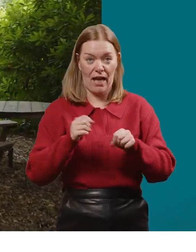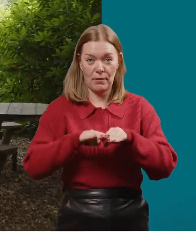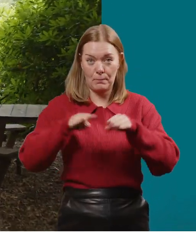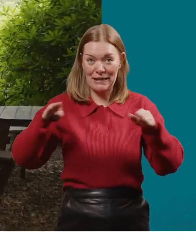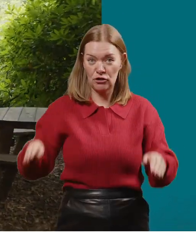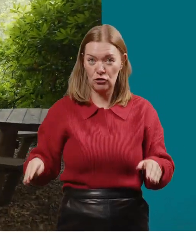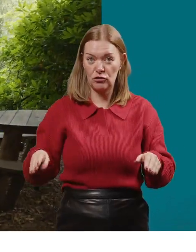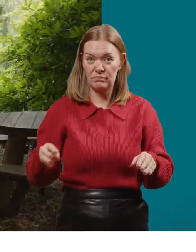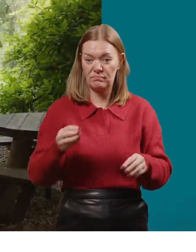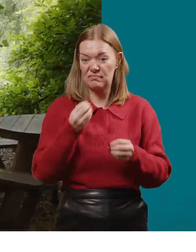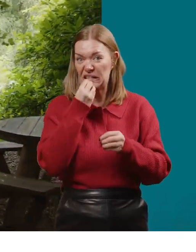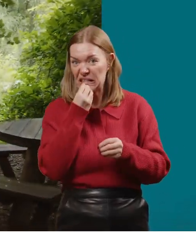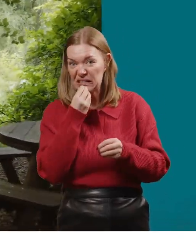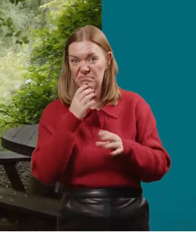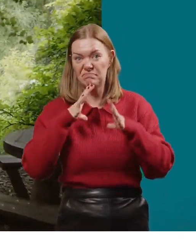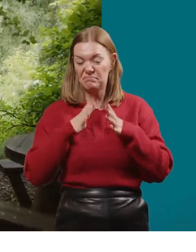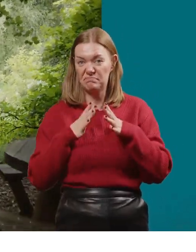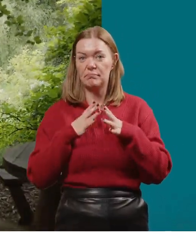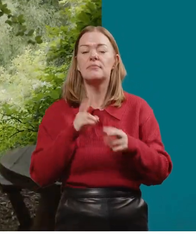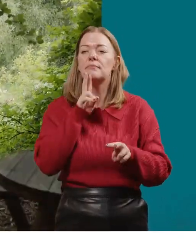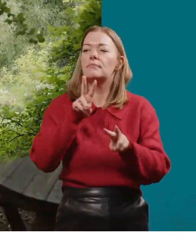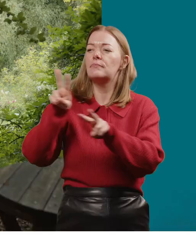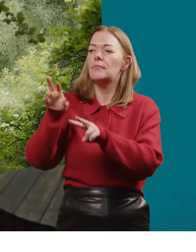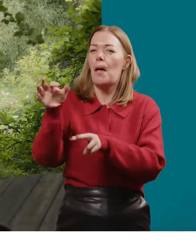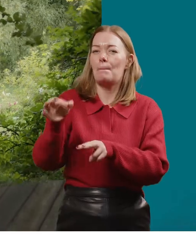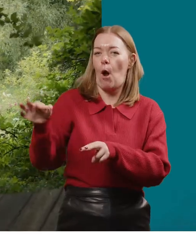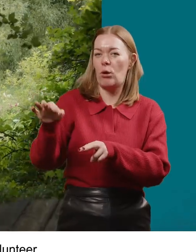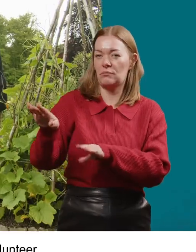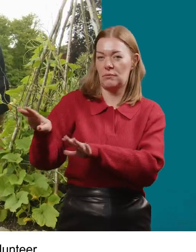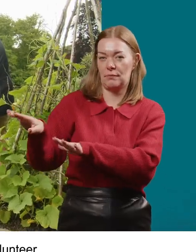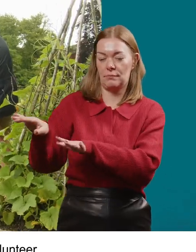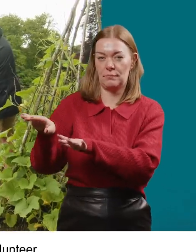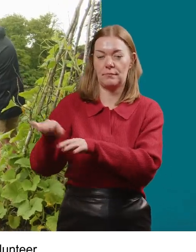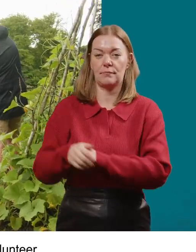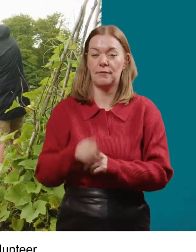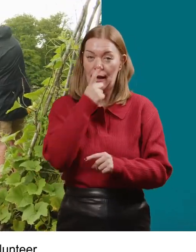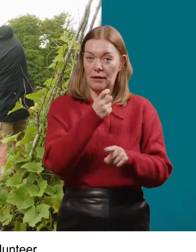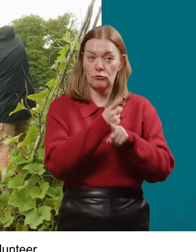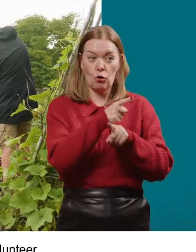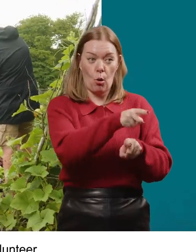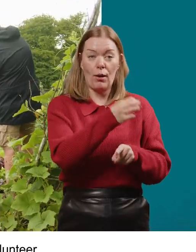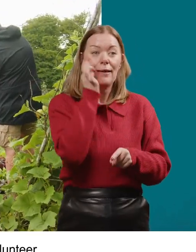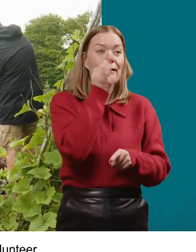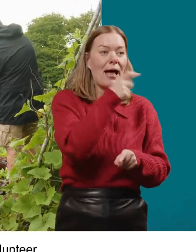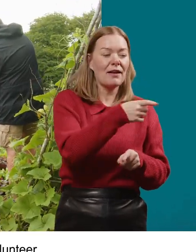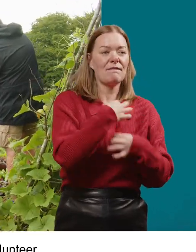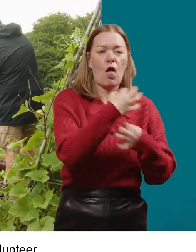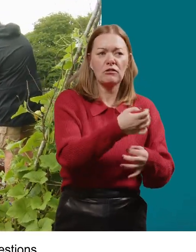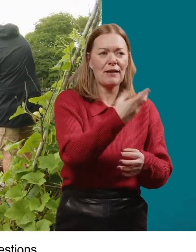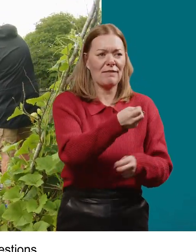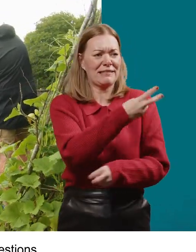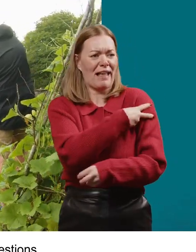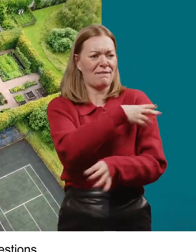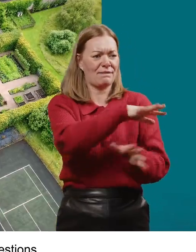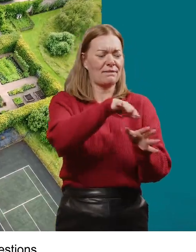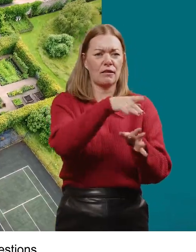bench partway round, overlooking the dipping pond. Talk to a gardener or a volunteer. There's always a member of staff